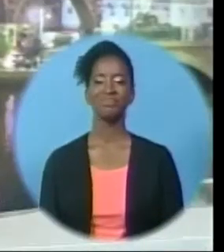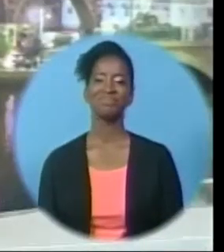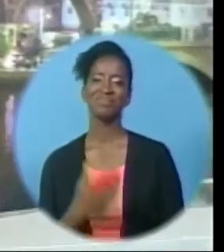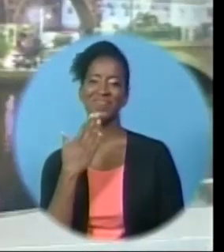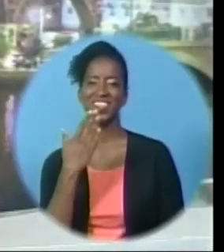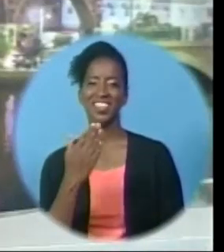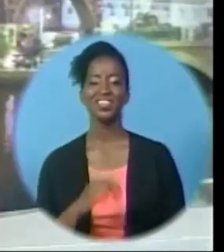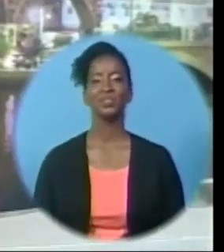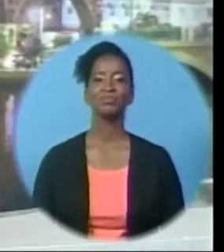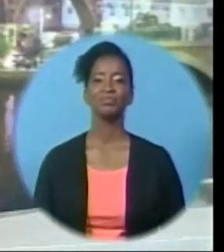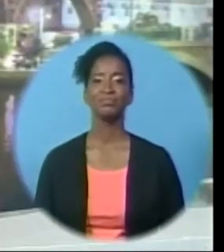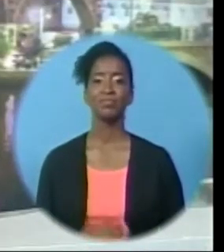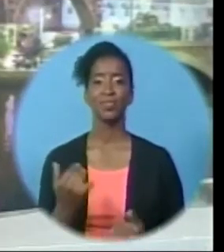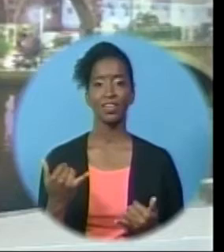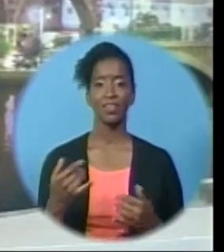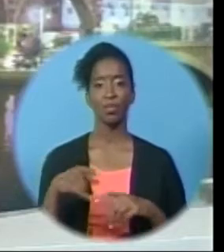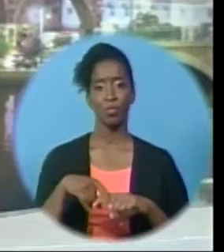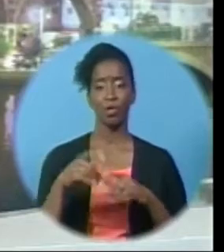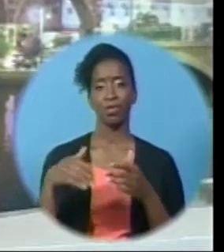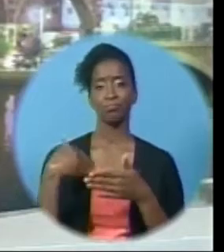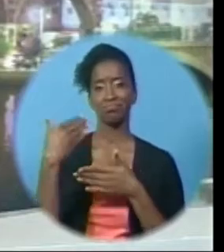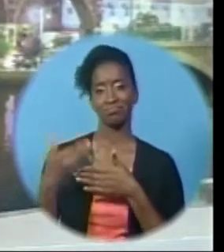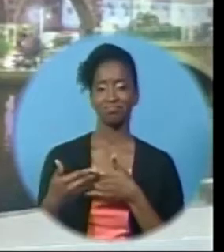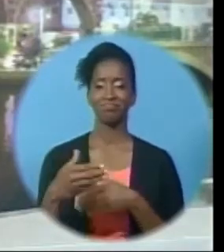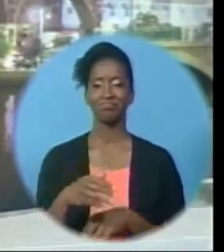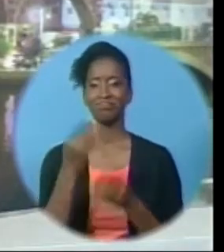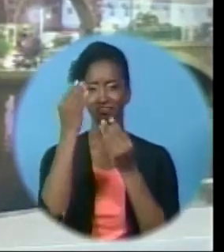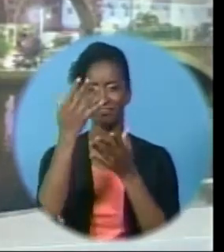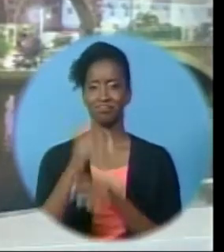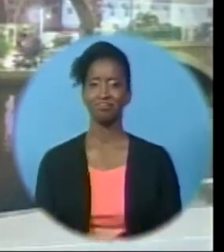Kareem, and we'll have news from the region after this break.